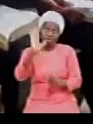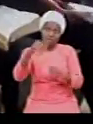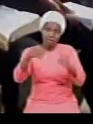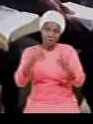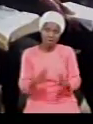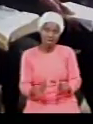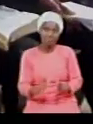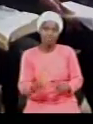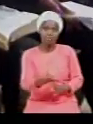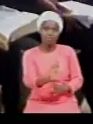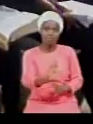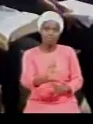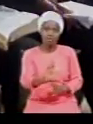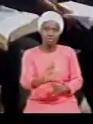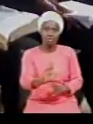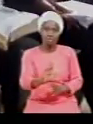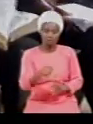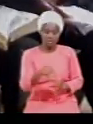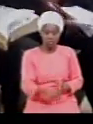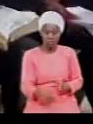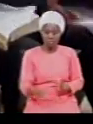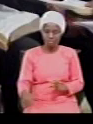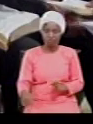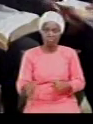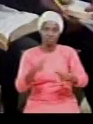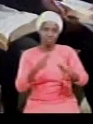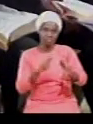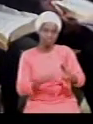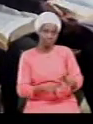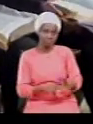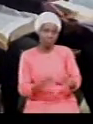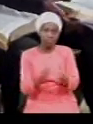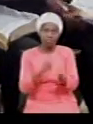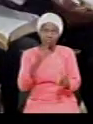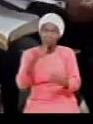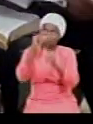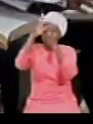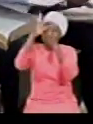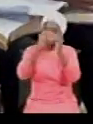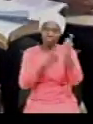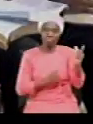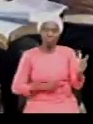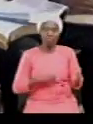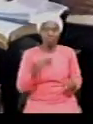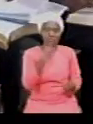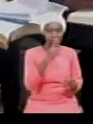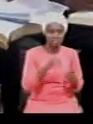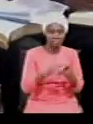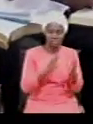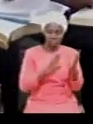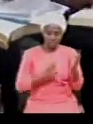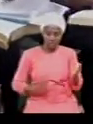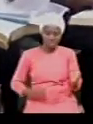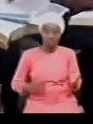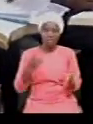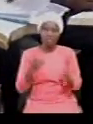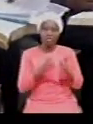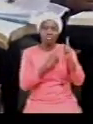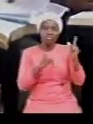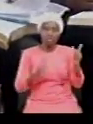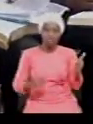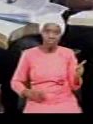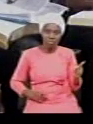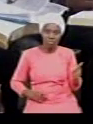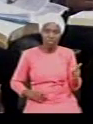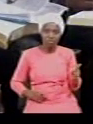That's the Father, the Lord, saying unto Christ, the Lord, second